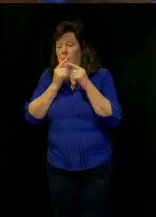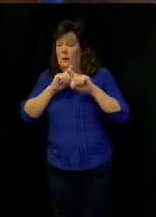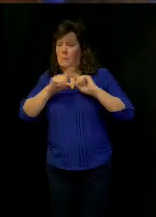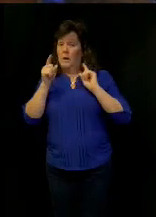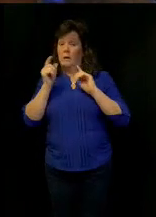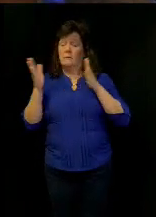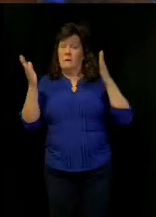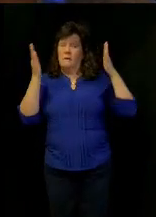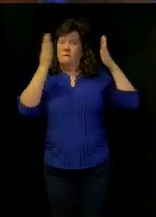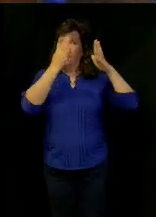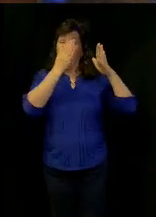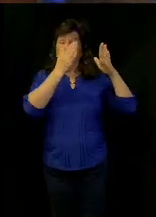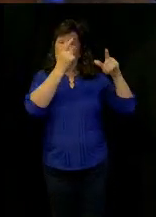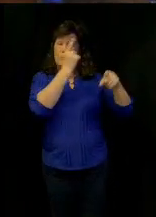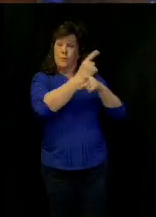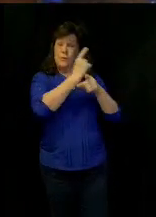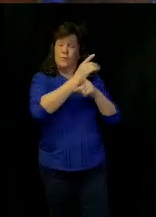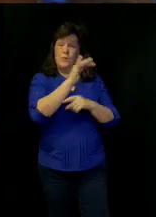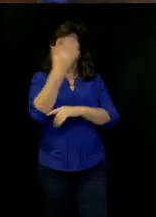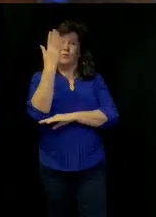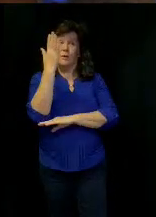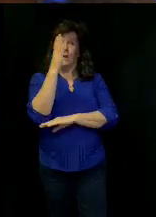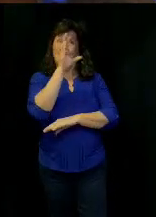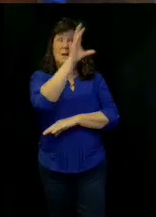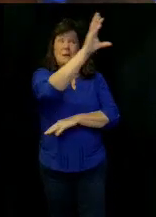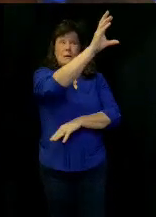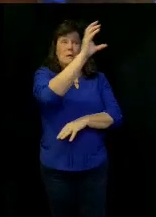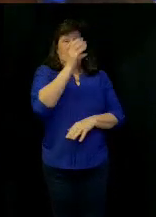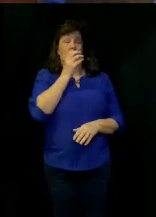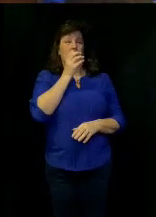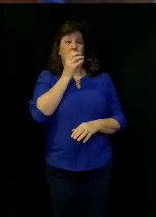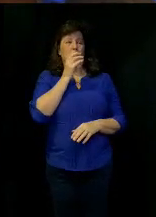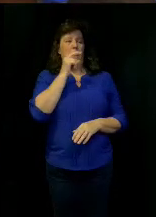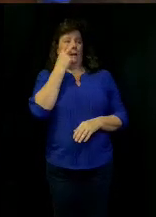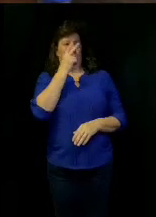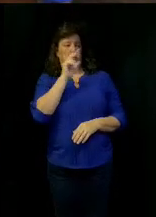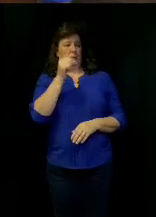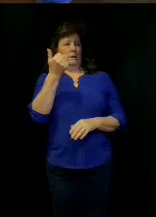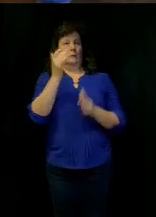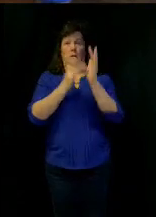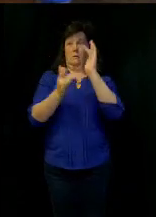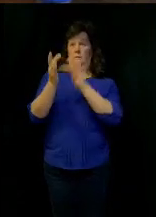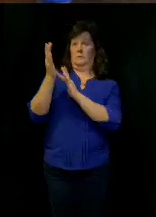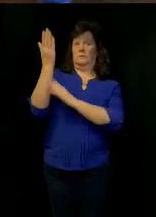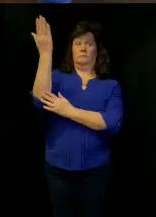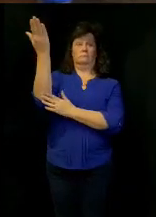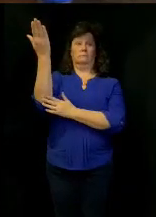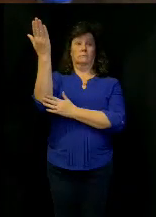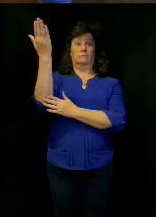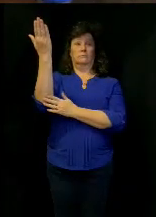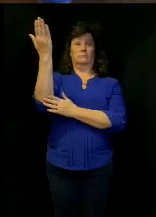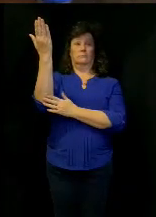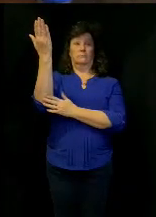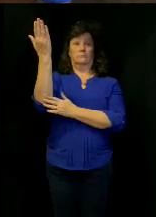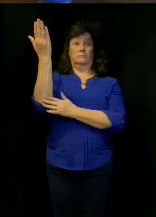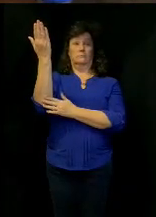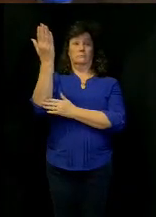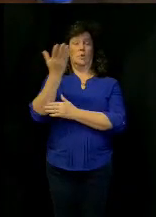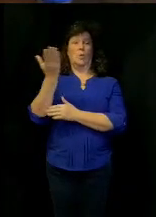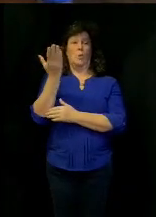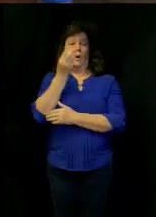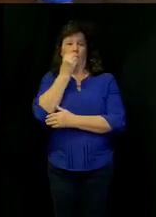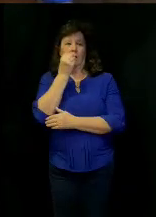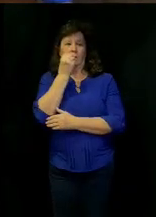That's good. That's worth the price of mission right there. I don't know. We could all leave out here and be blessed by that one right there. What am I feeding